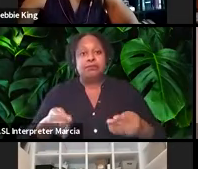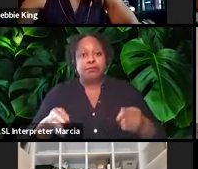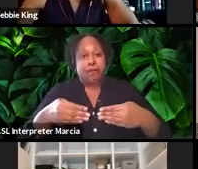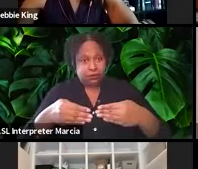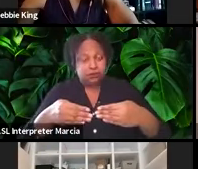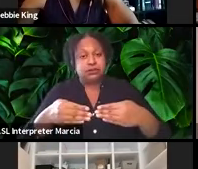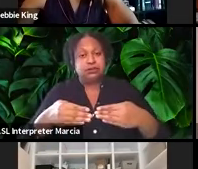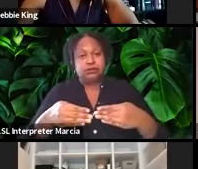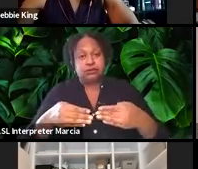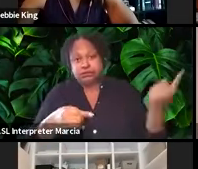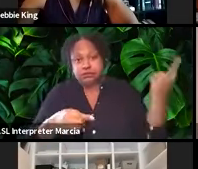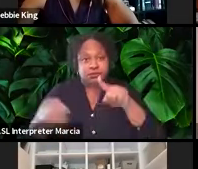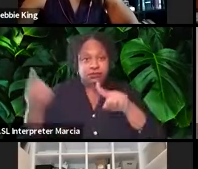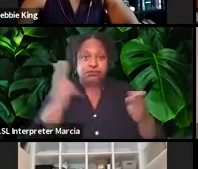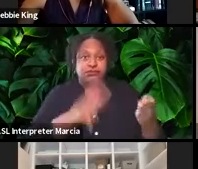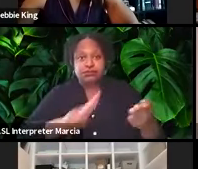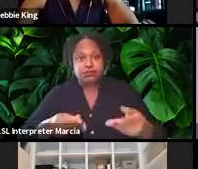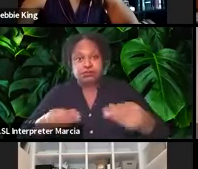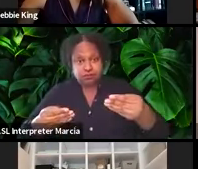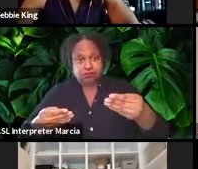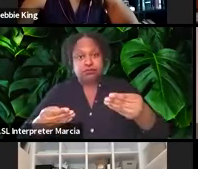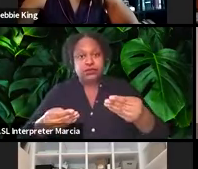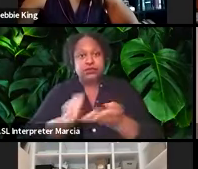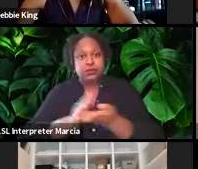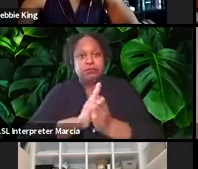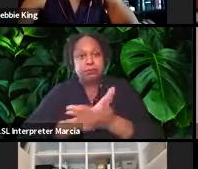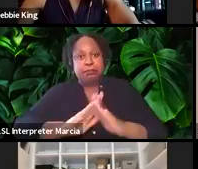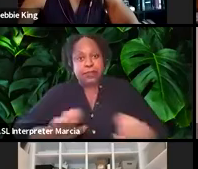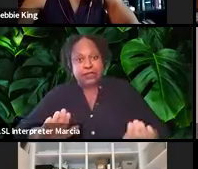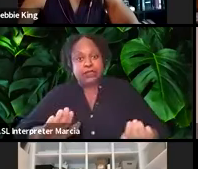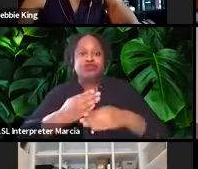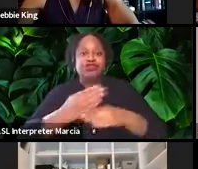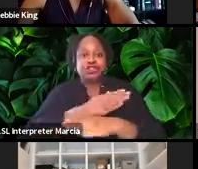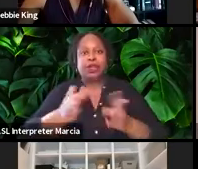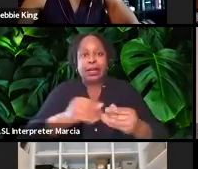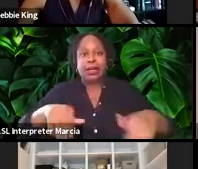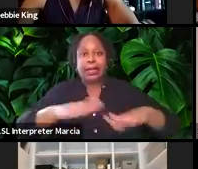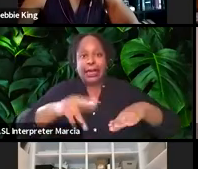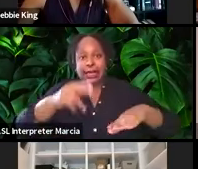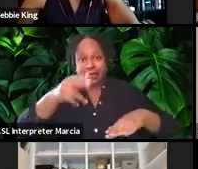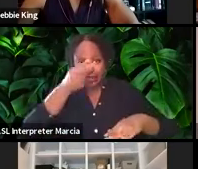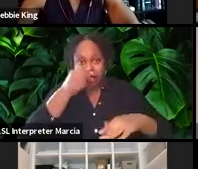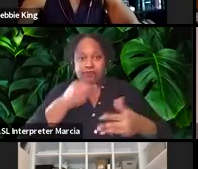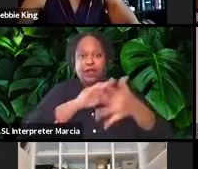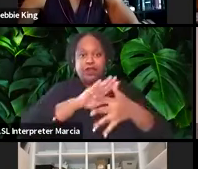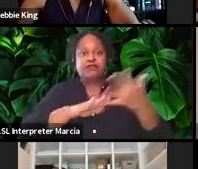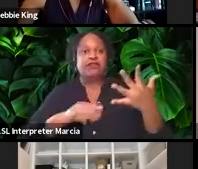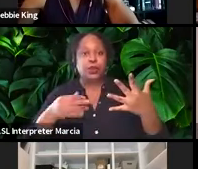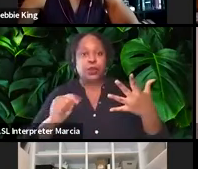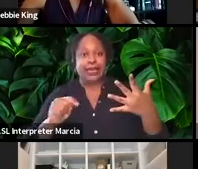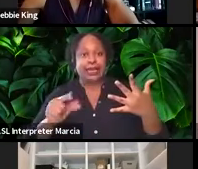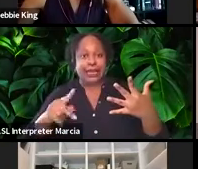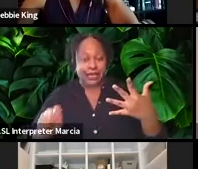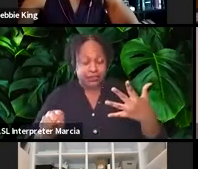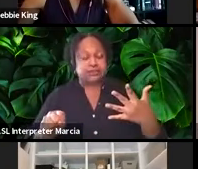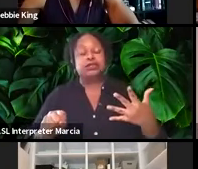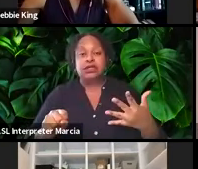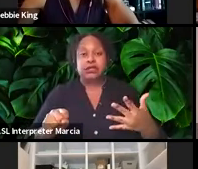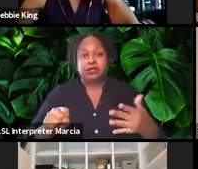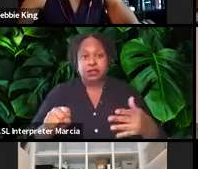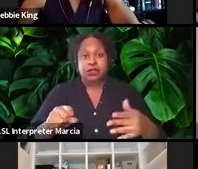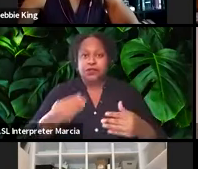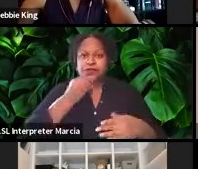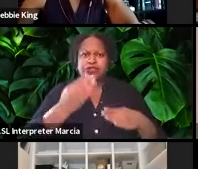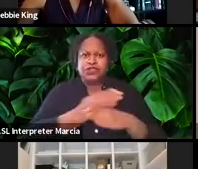peaceably share and care for the lands around the Great Lakes. FoodShare recognizes the many nations of Indigenous people